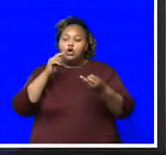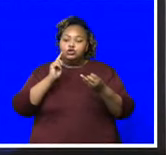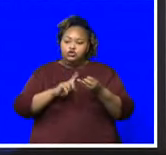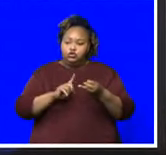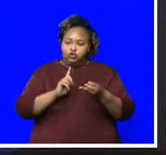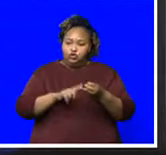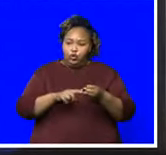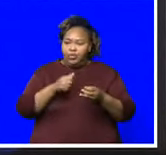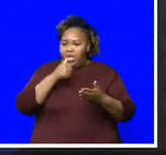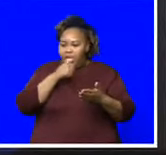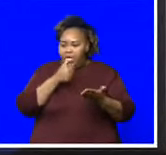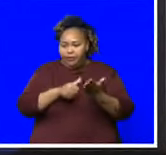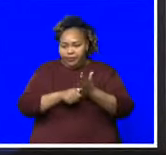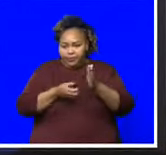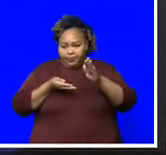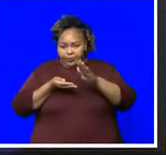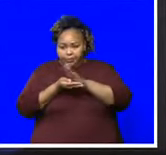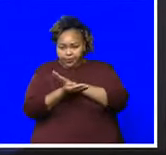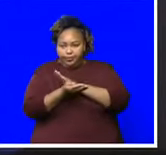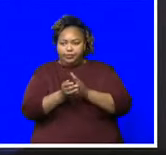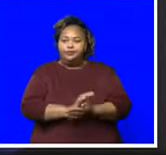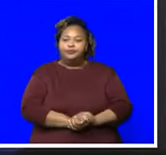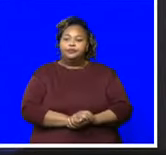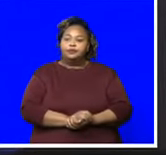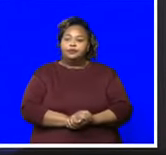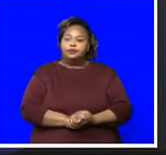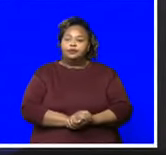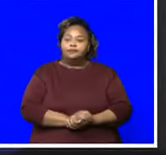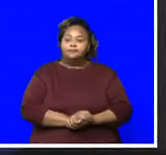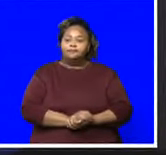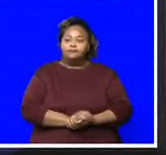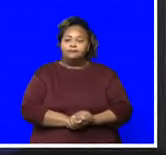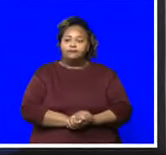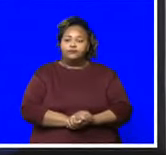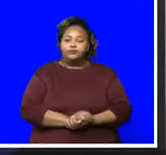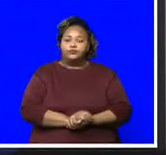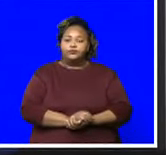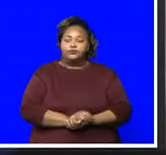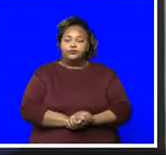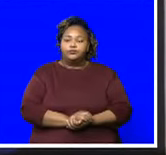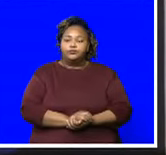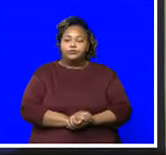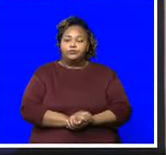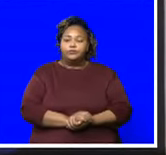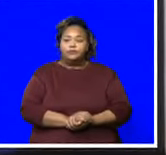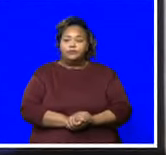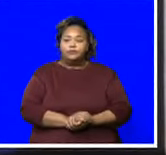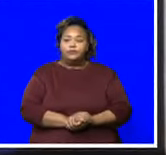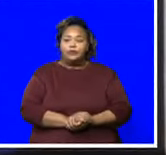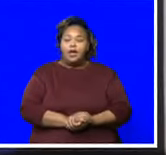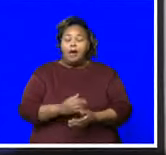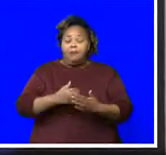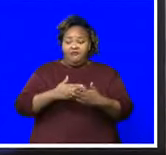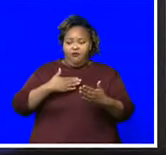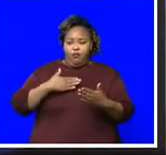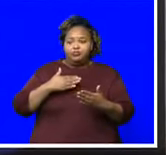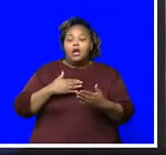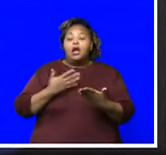lamanye ama sectors lesiwabukile ngalo ke sesivele singenile kulaba ukuthi nabo